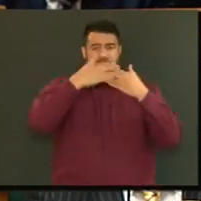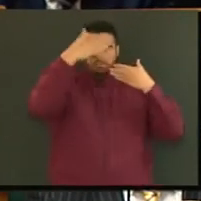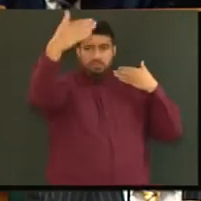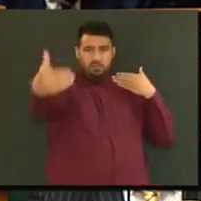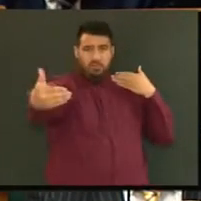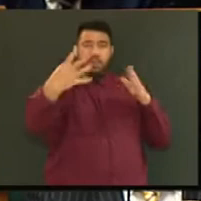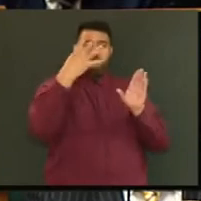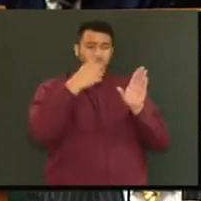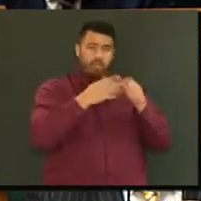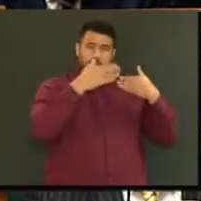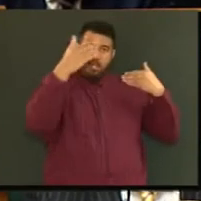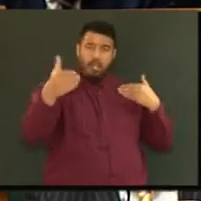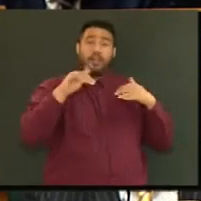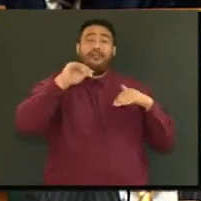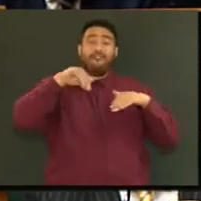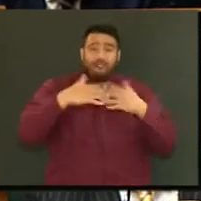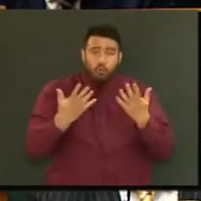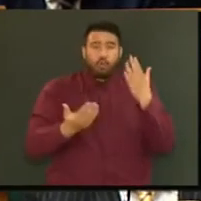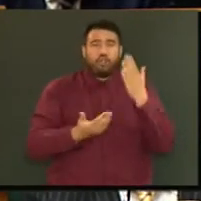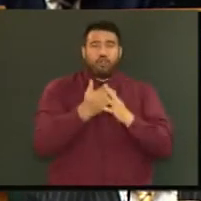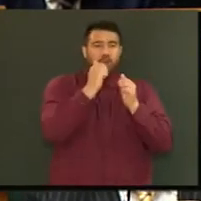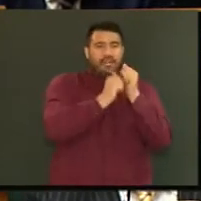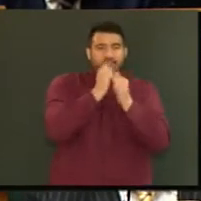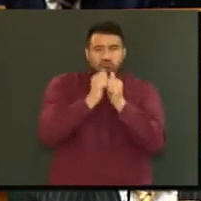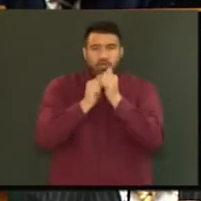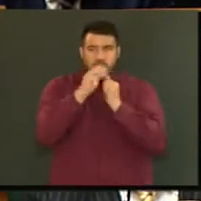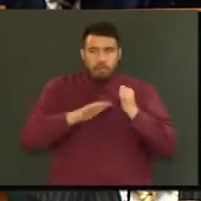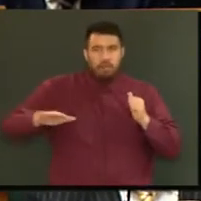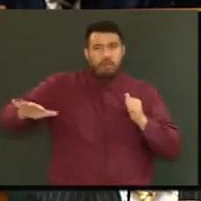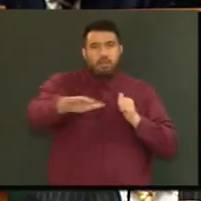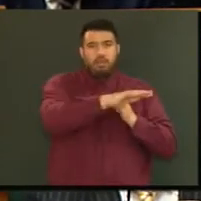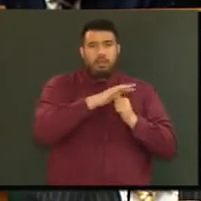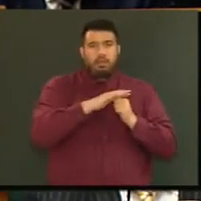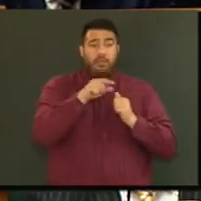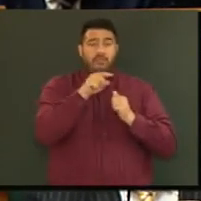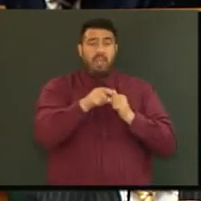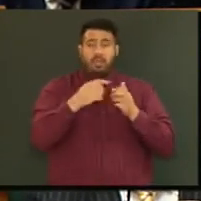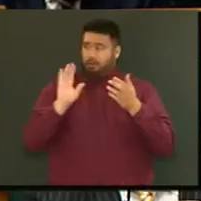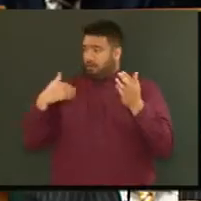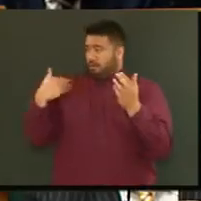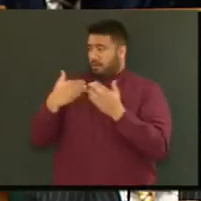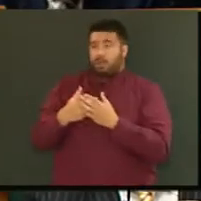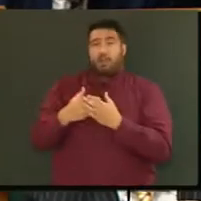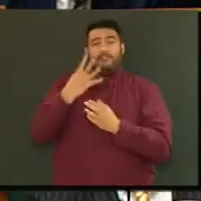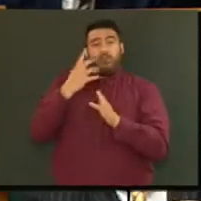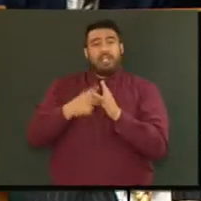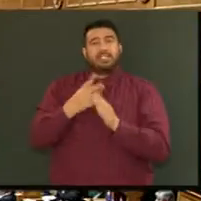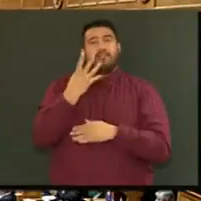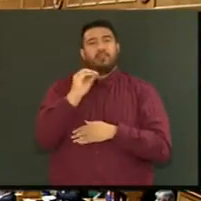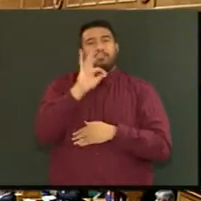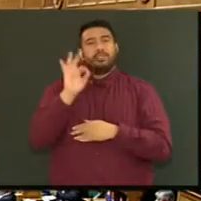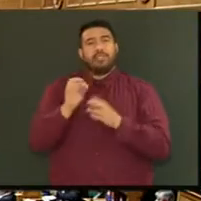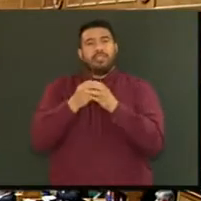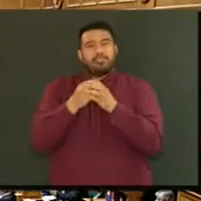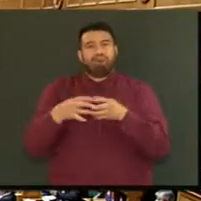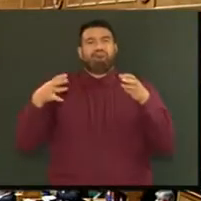4 years in new infrastructure. Mr. Speaker, that is a 40% increase on the last 4 years.